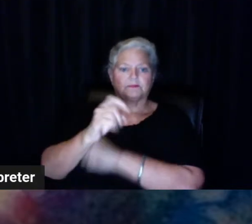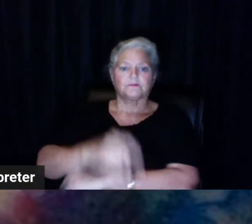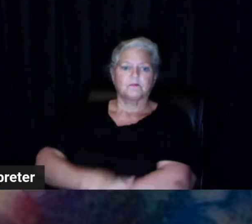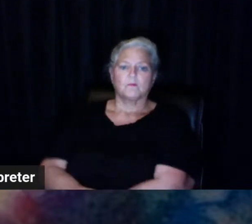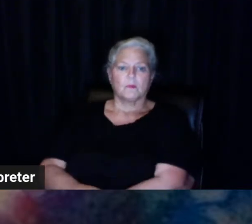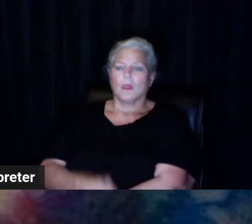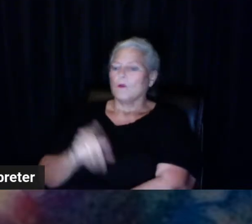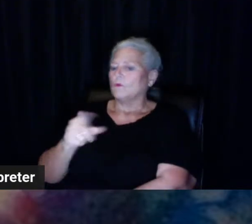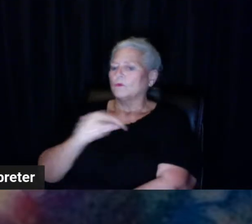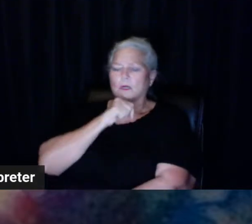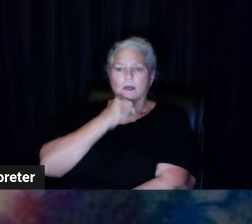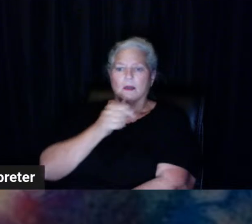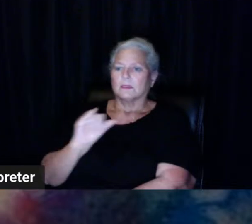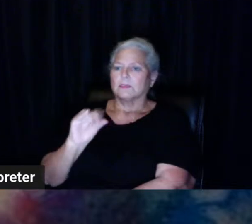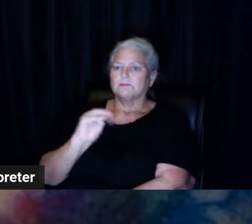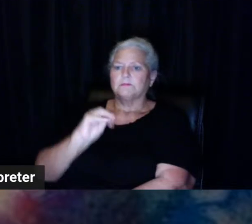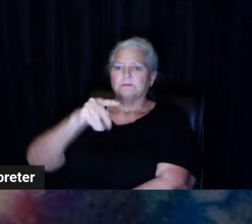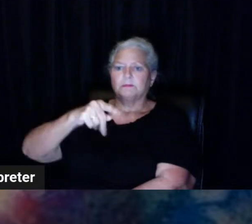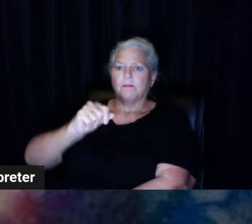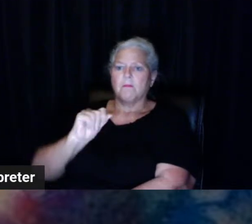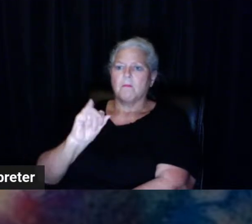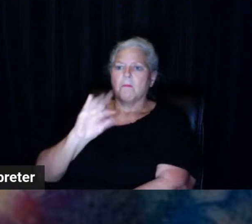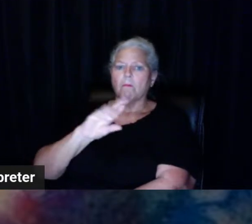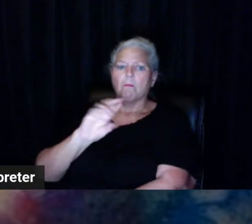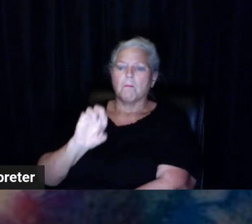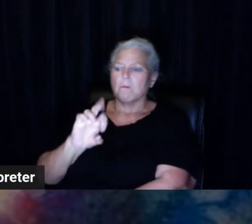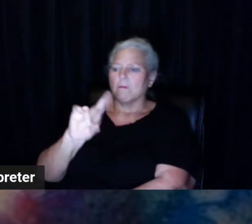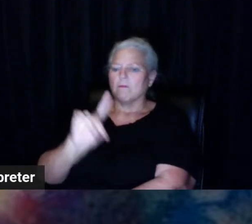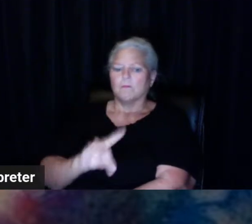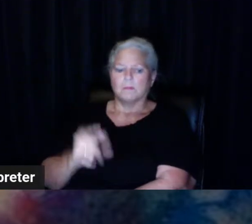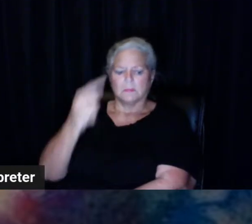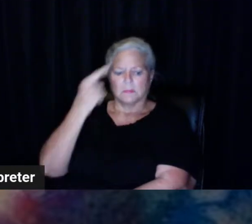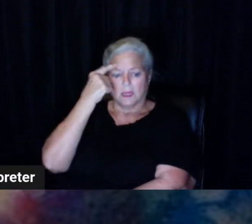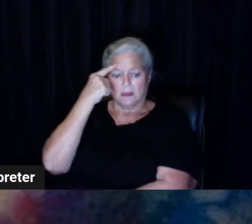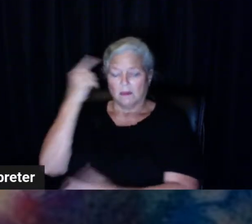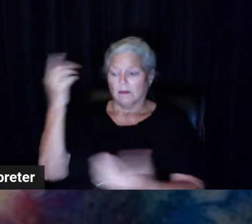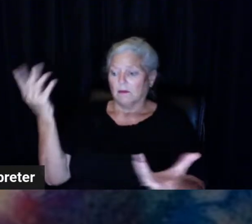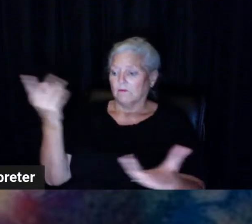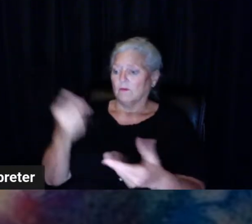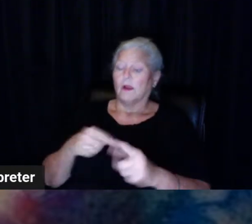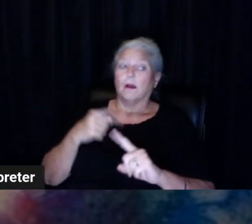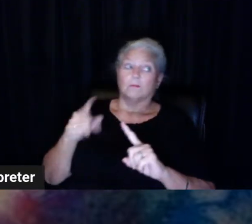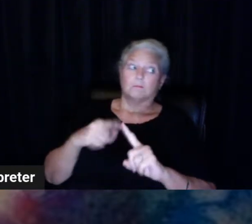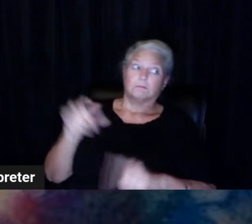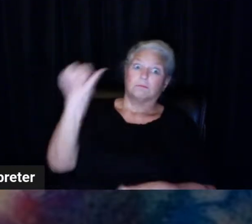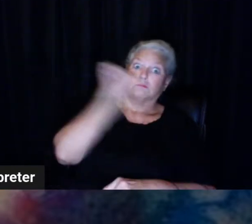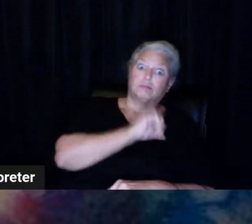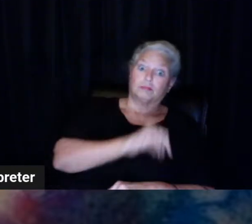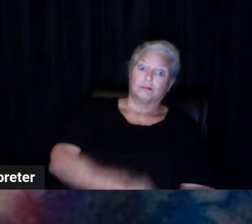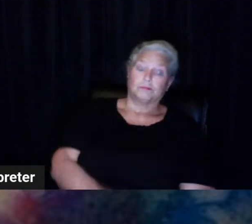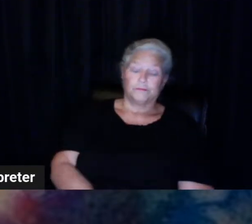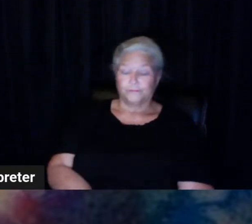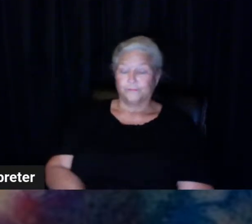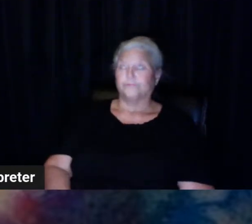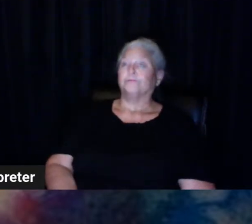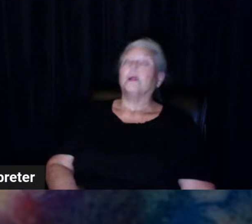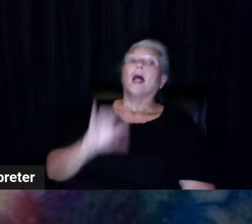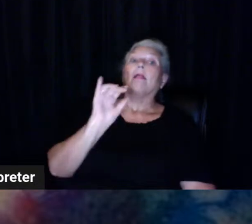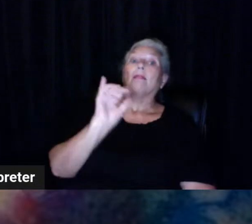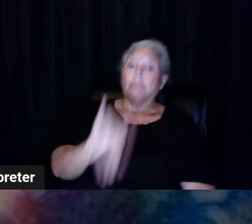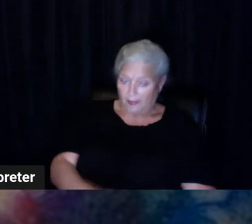not impaired. I think of impaired as when you're under the influence of alcohol and your driving is